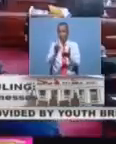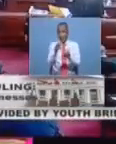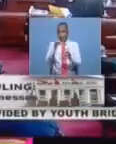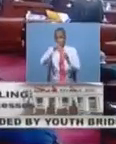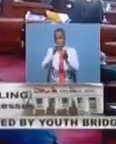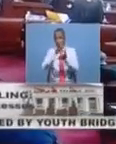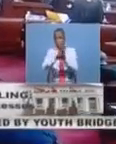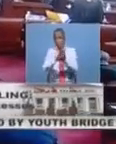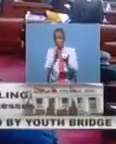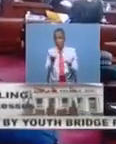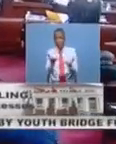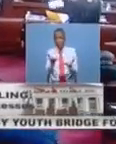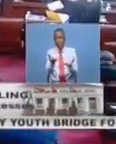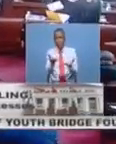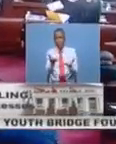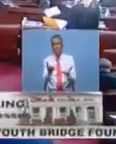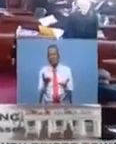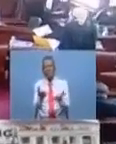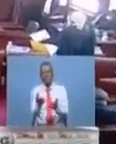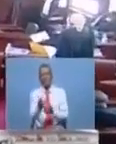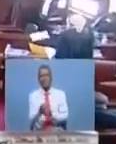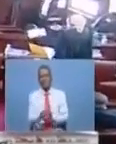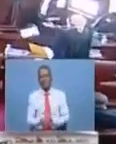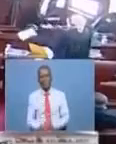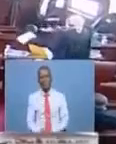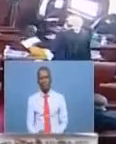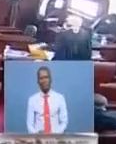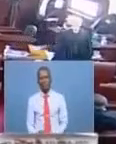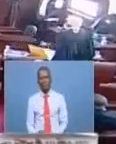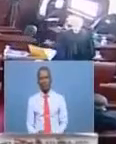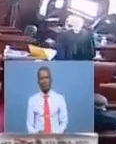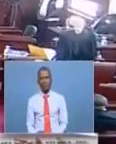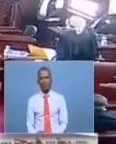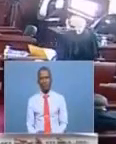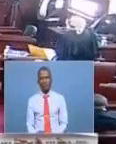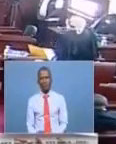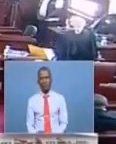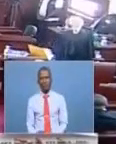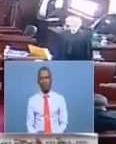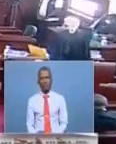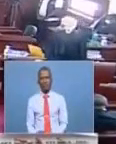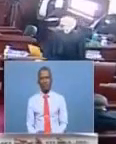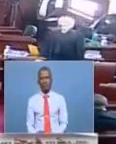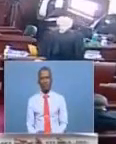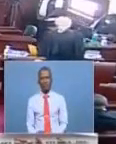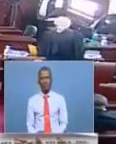Very well, very well. I wouldn't have known that if I hadn't put forward my argument.